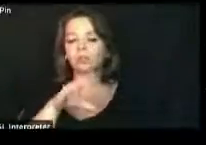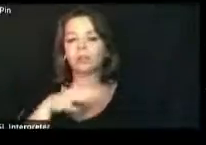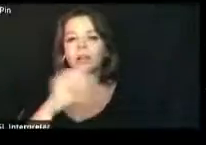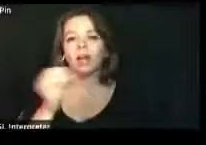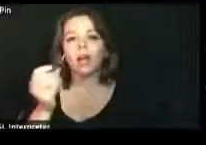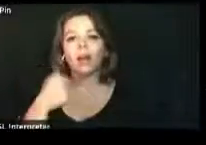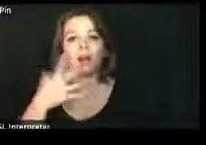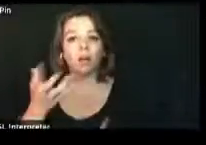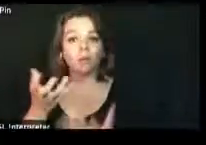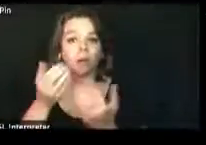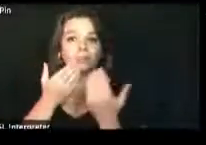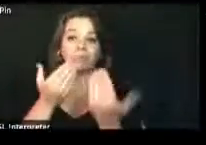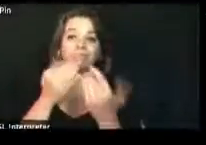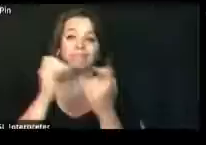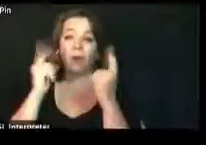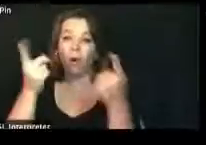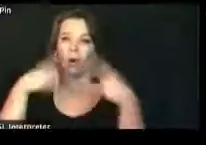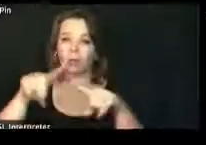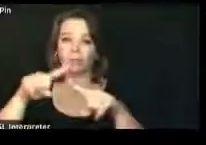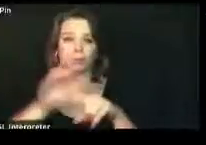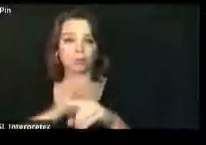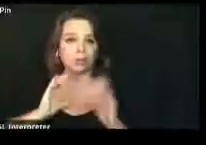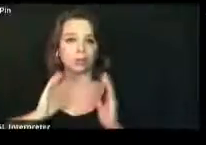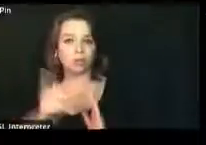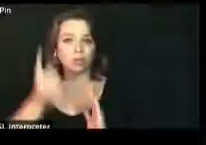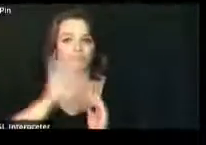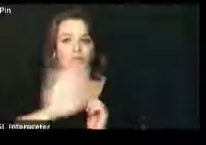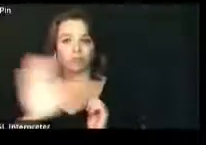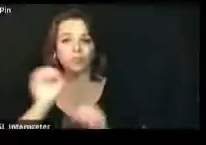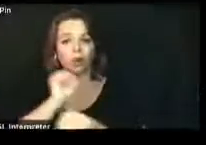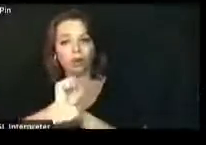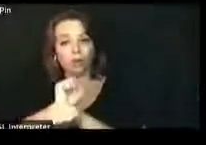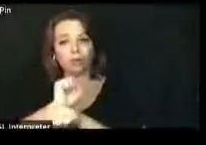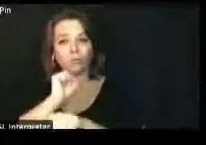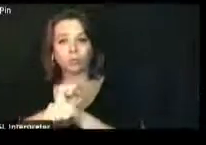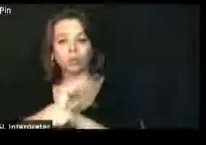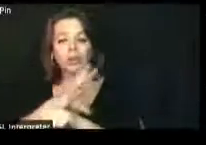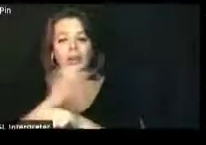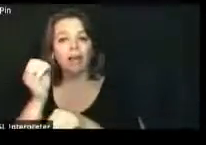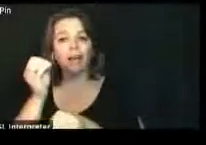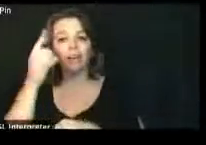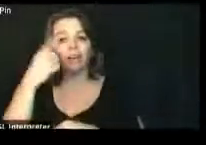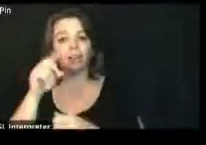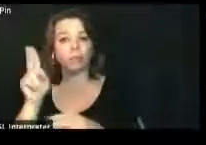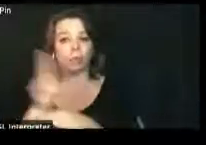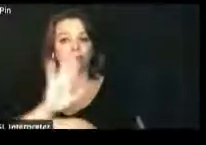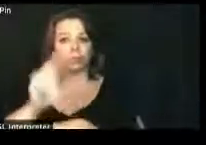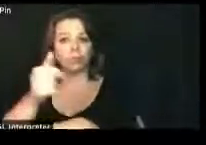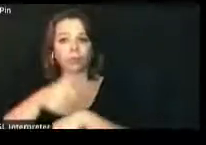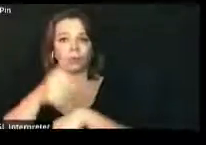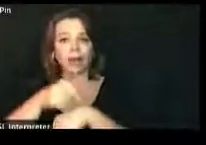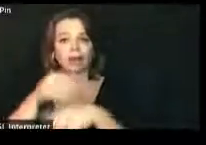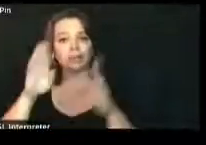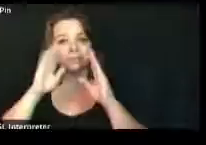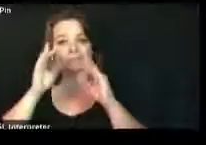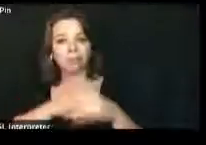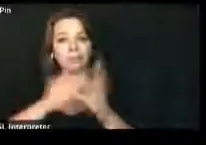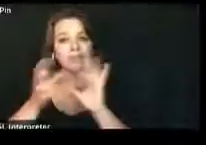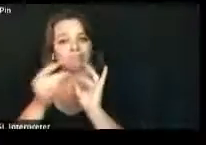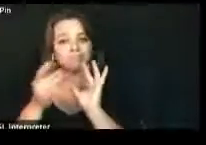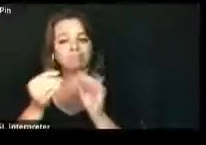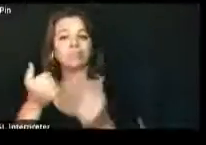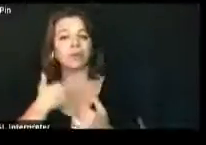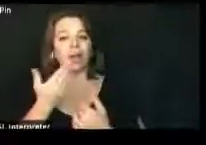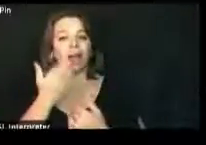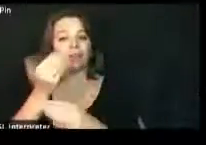thank all of you for your hard work. And also thank you very much for taking the time to listen to me speak. And you have a good evening.